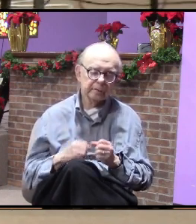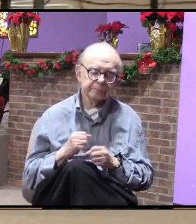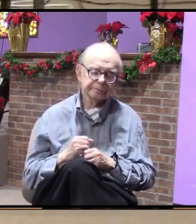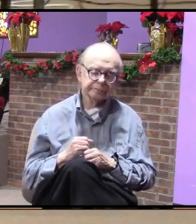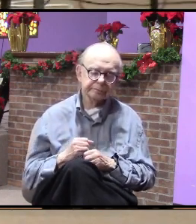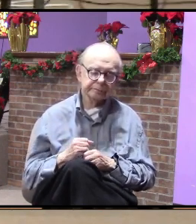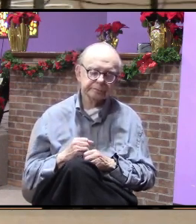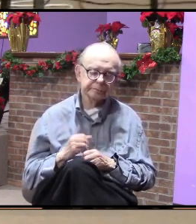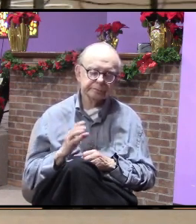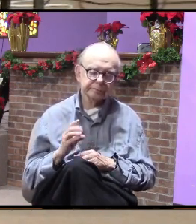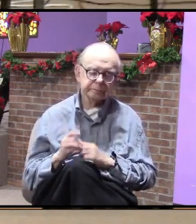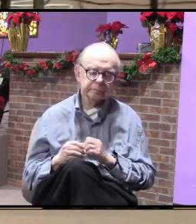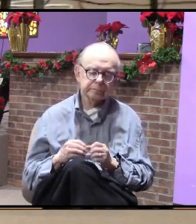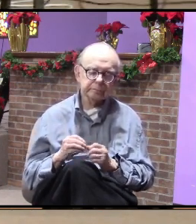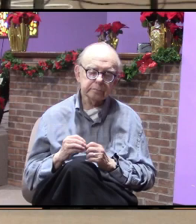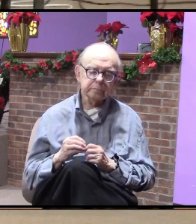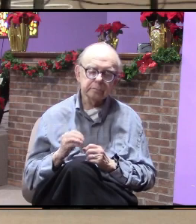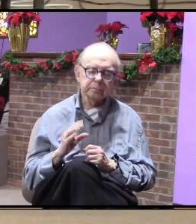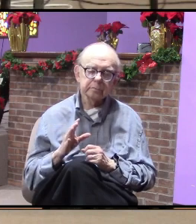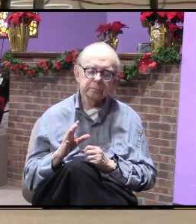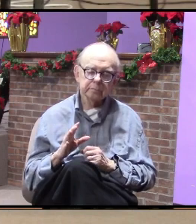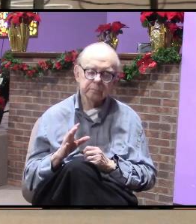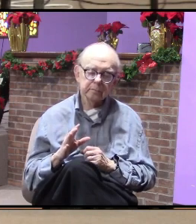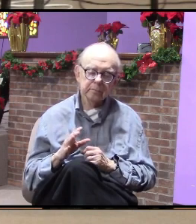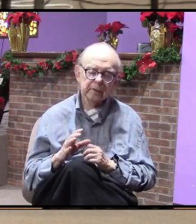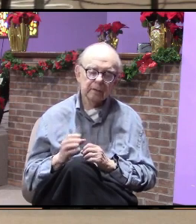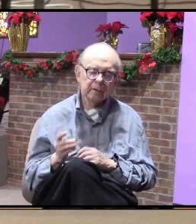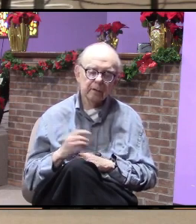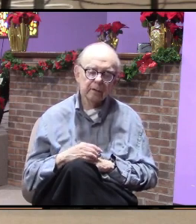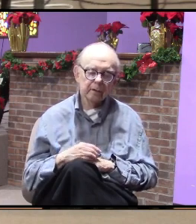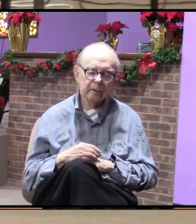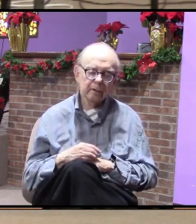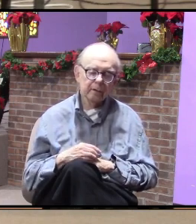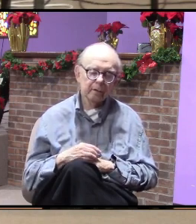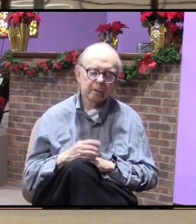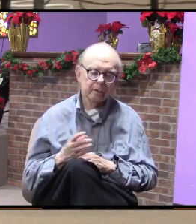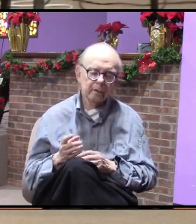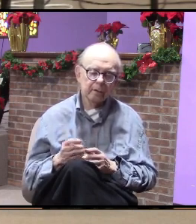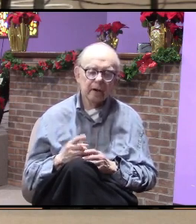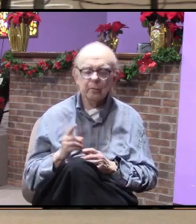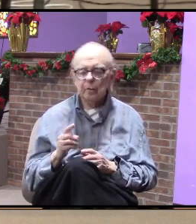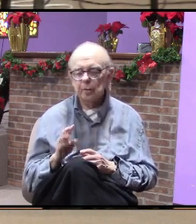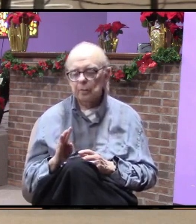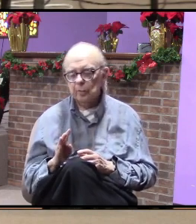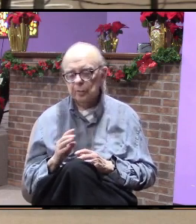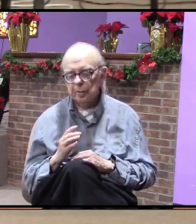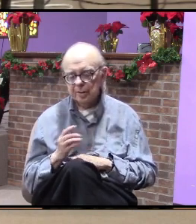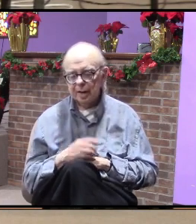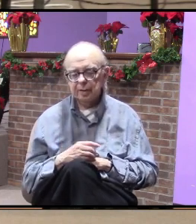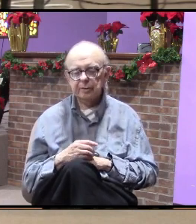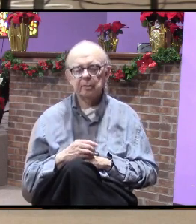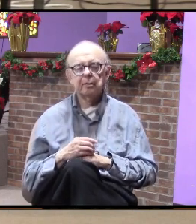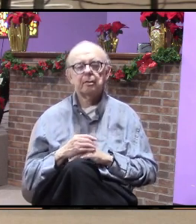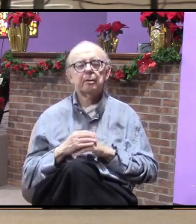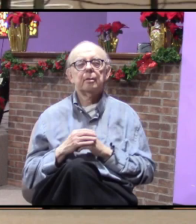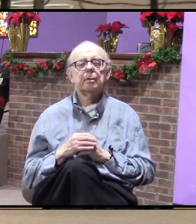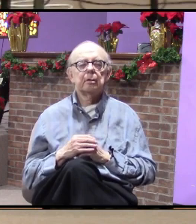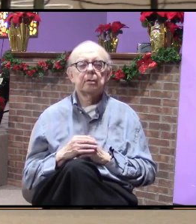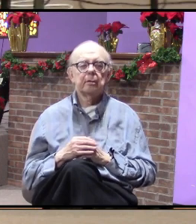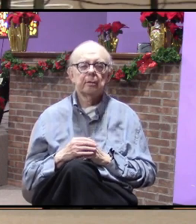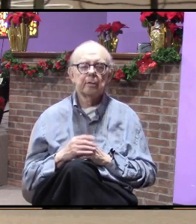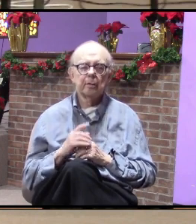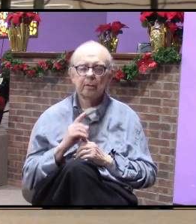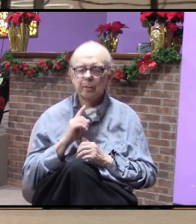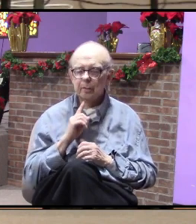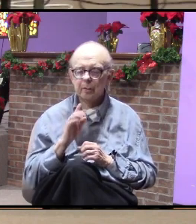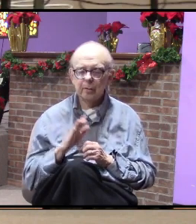at 365 days almost, 365 and a quarter days actually. It will be